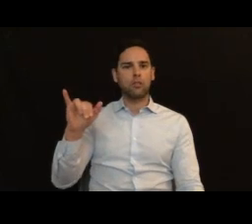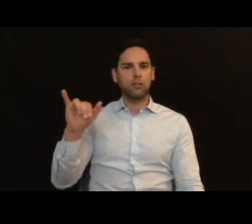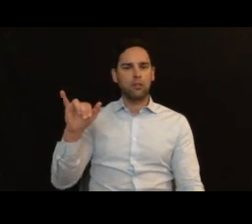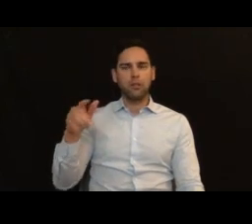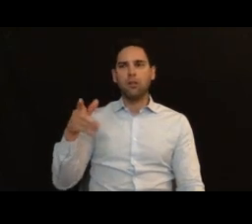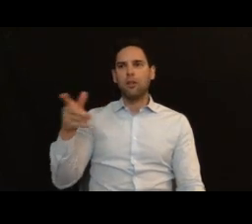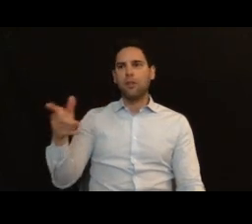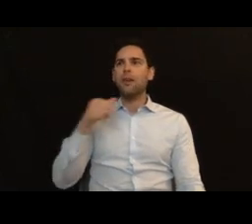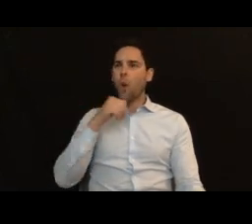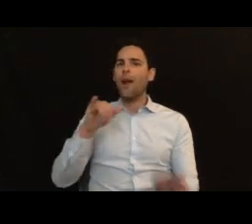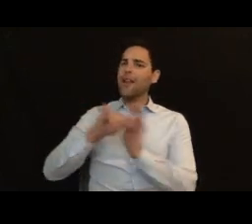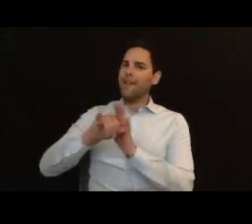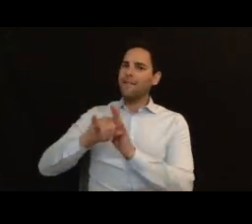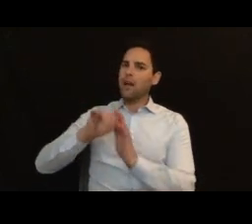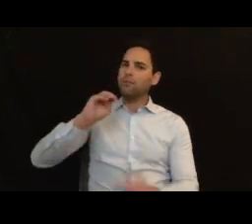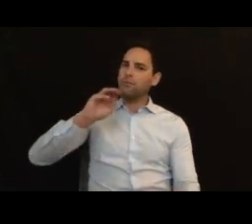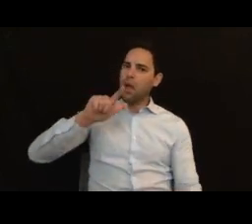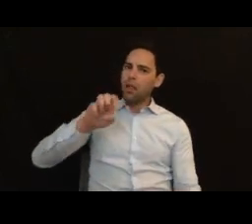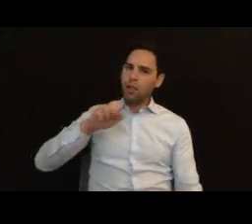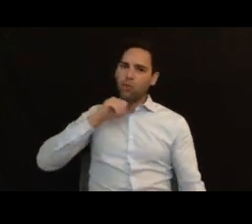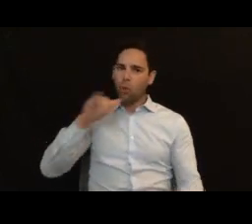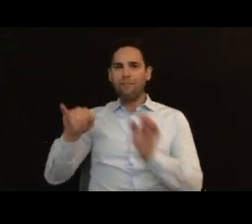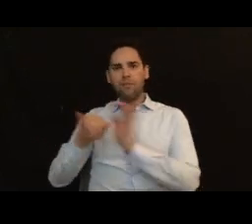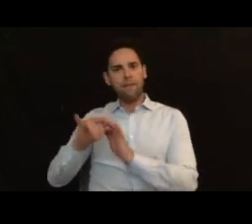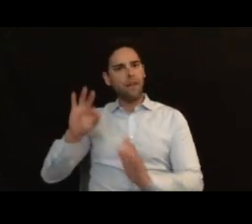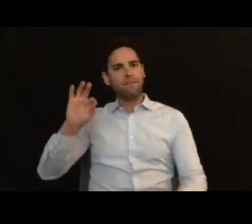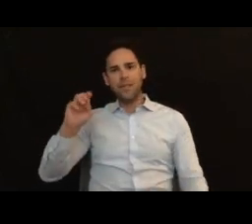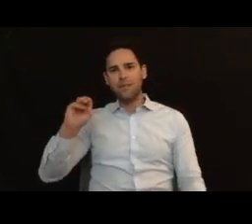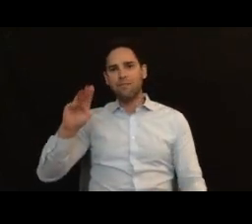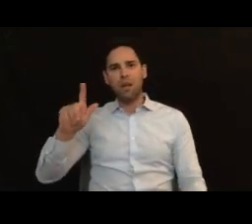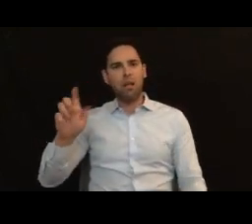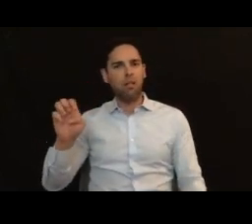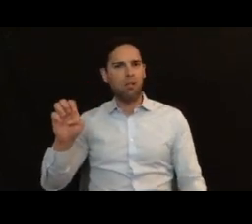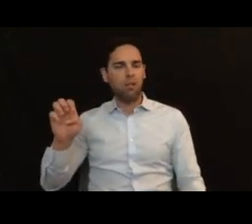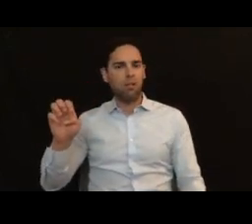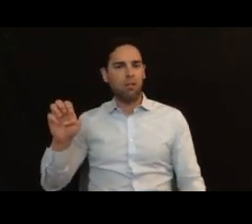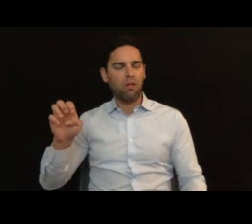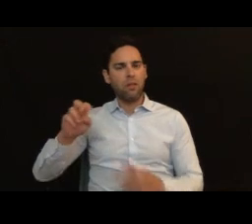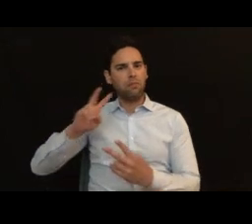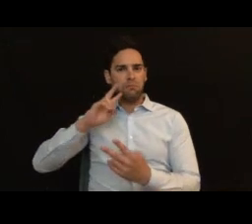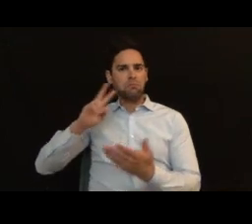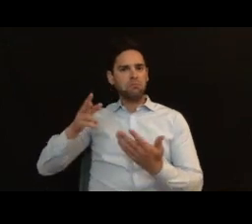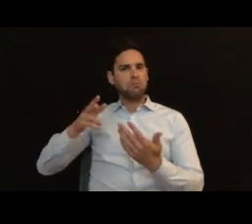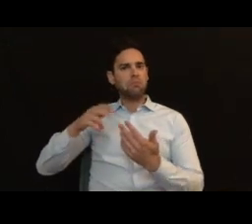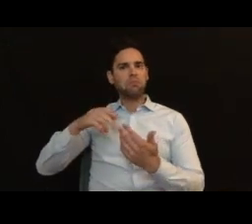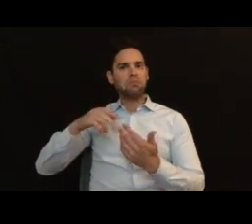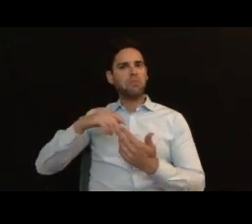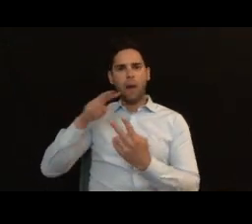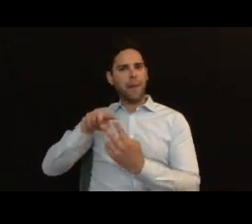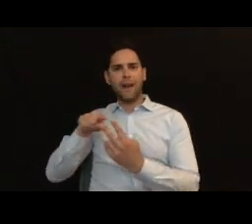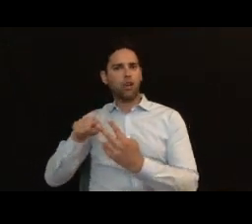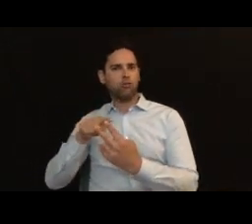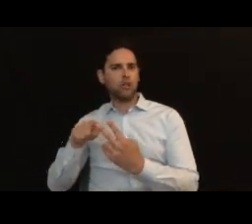as neither male nor female. And non-binariness can manifest in a range of ways. But